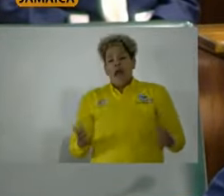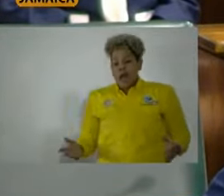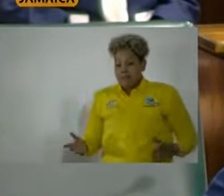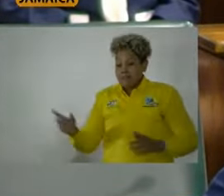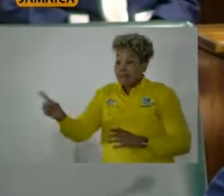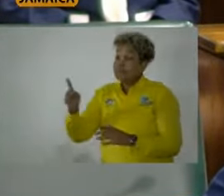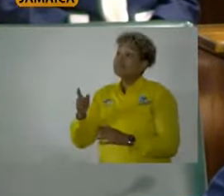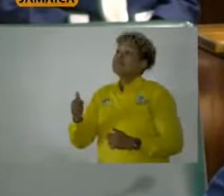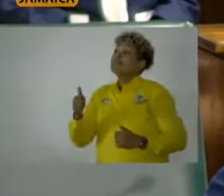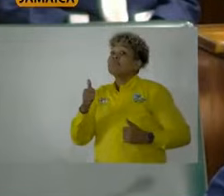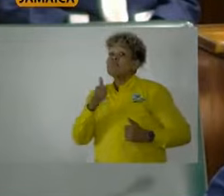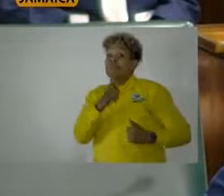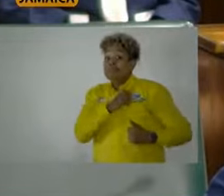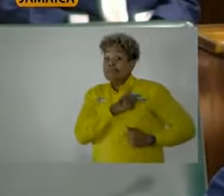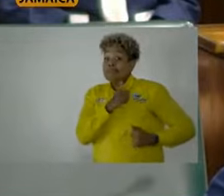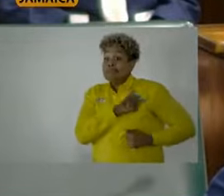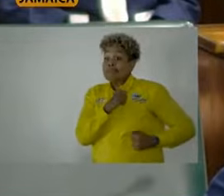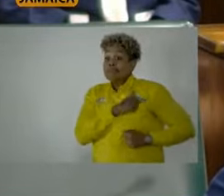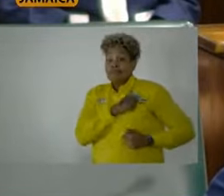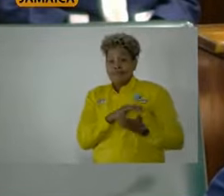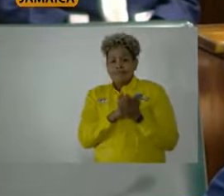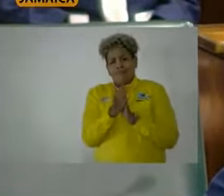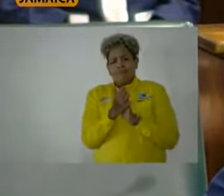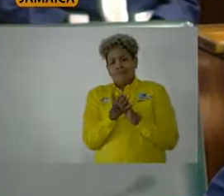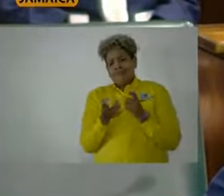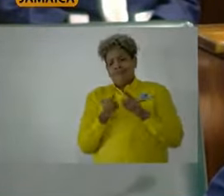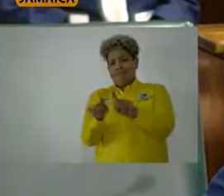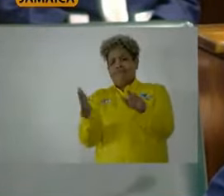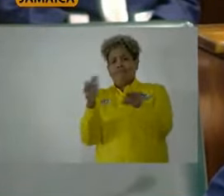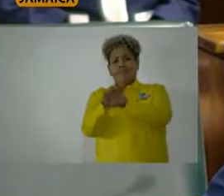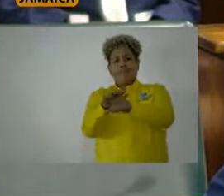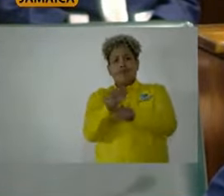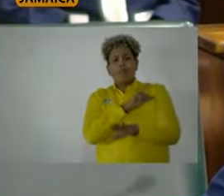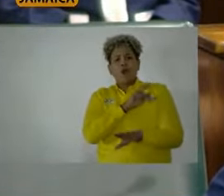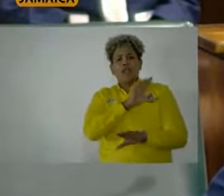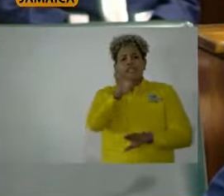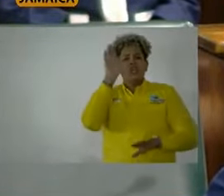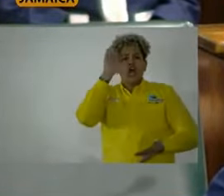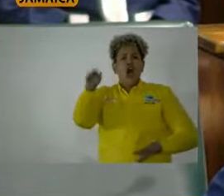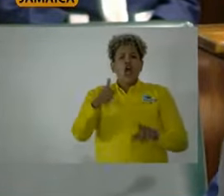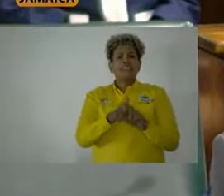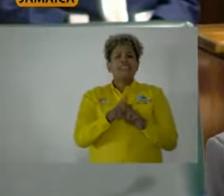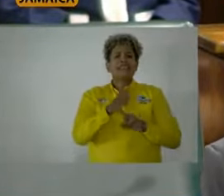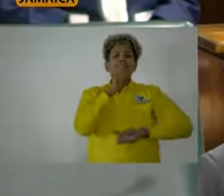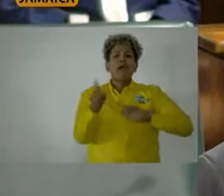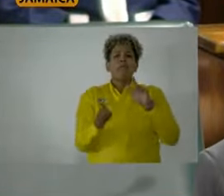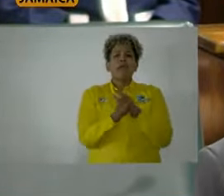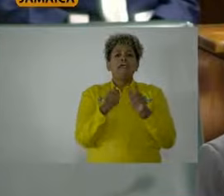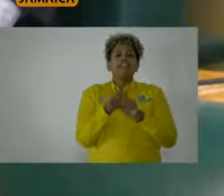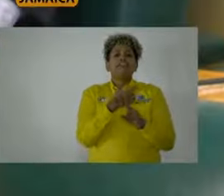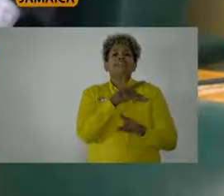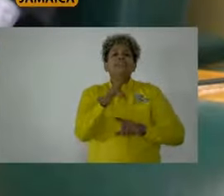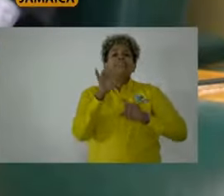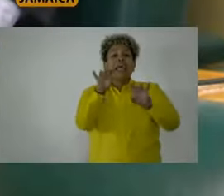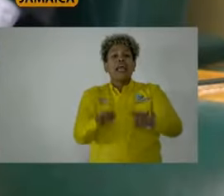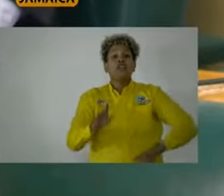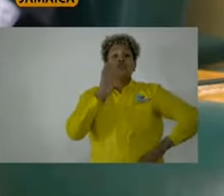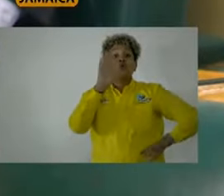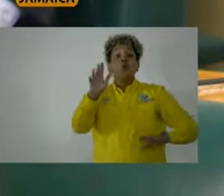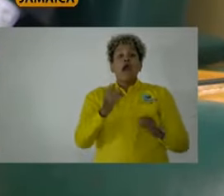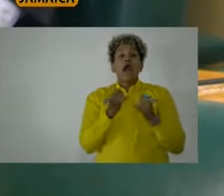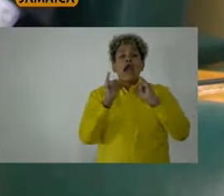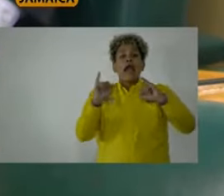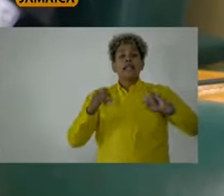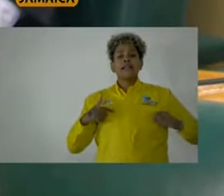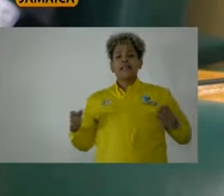The militarization of the constabulary. All of this is the manifestation of a tendency towards our autocratic